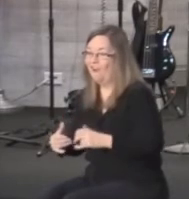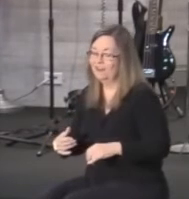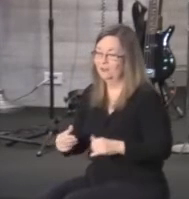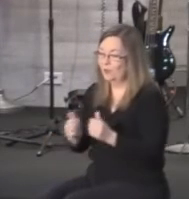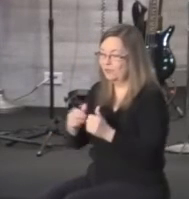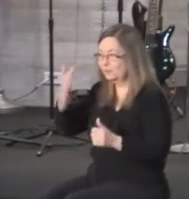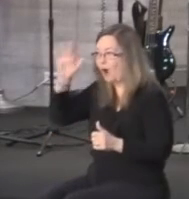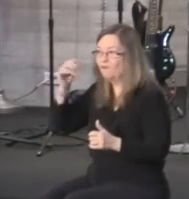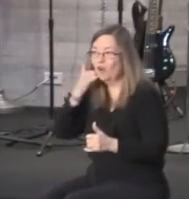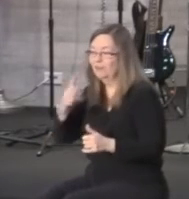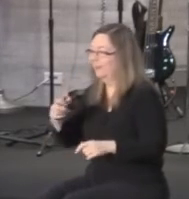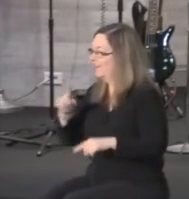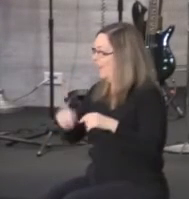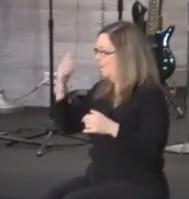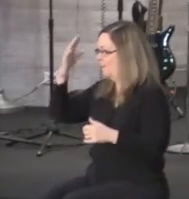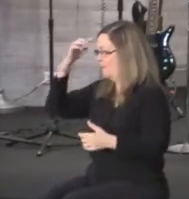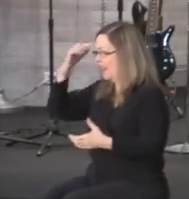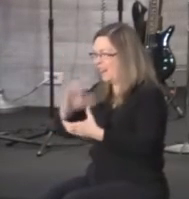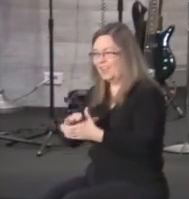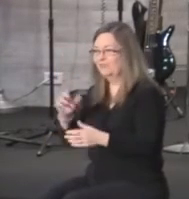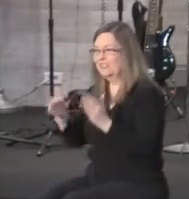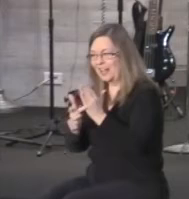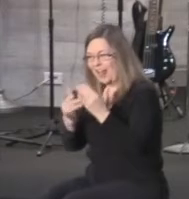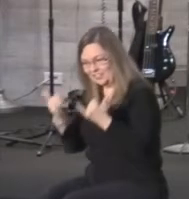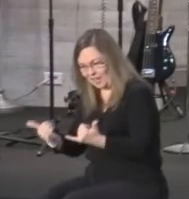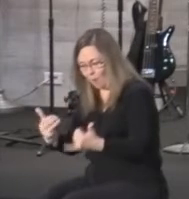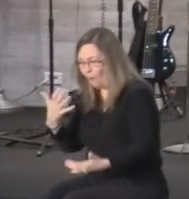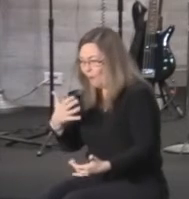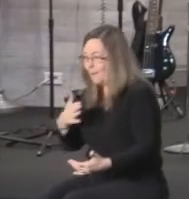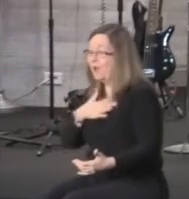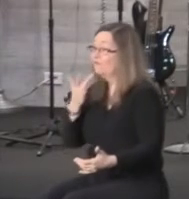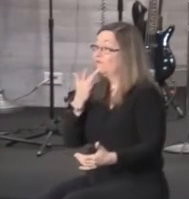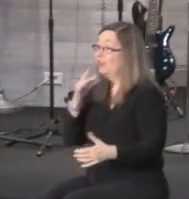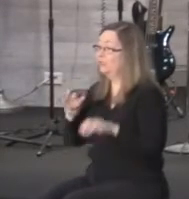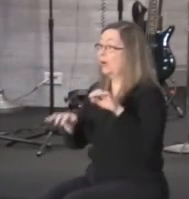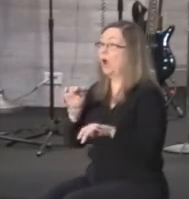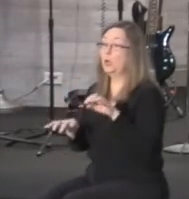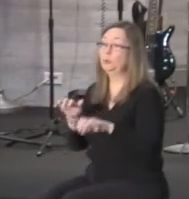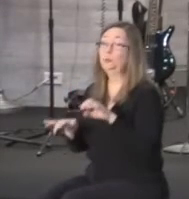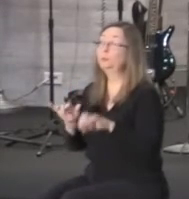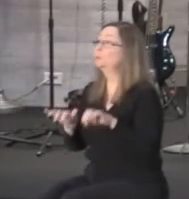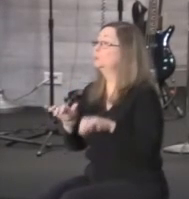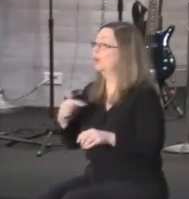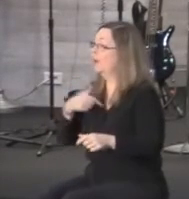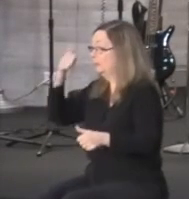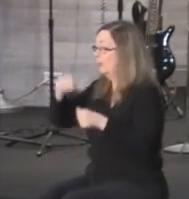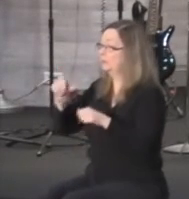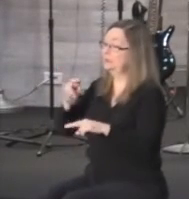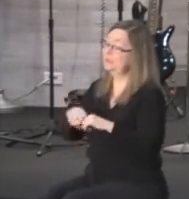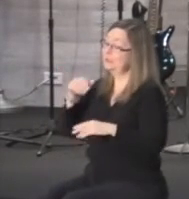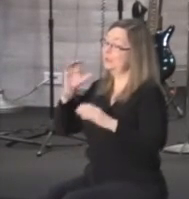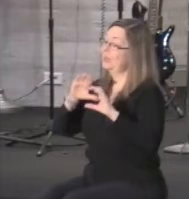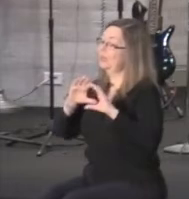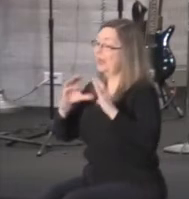today. It's unbelievable where technology has taken us. And my favorite's the typewriter. I remember sitting in